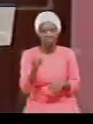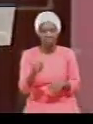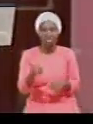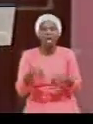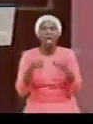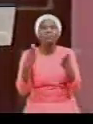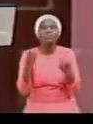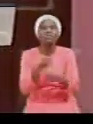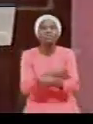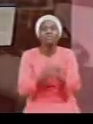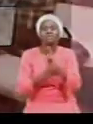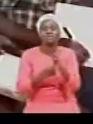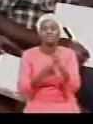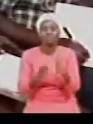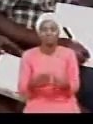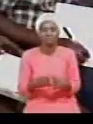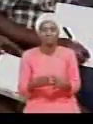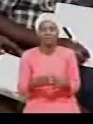how many days?